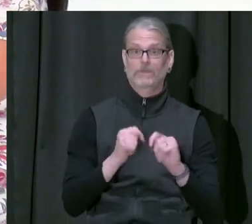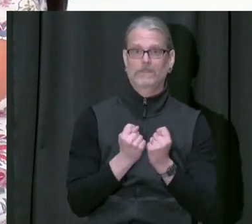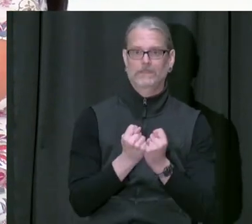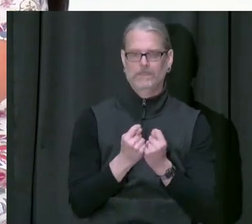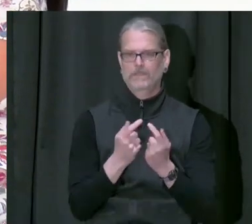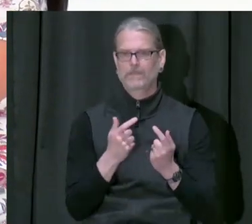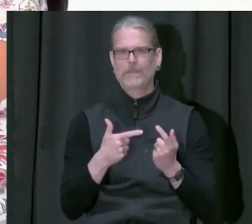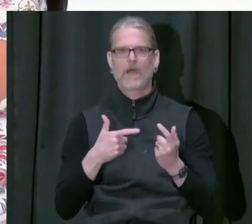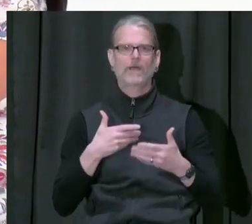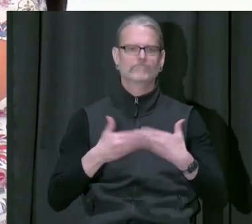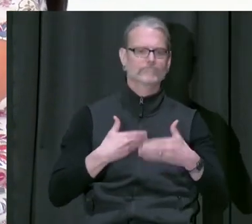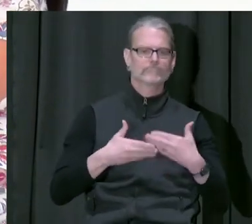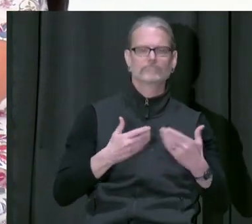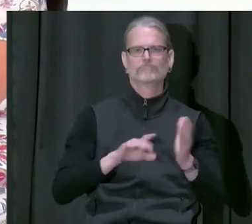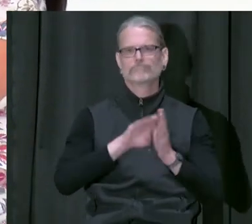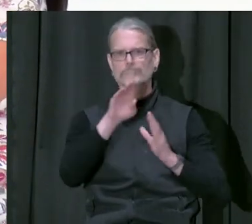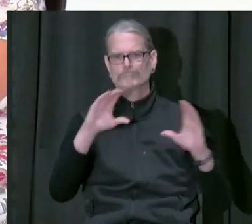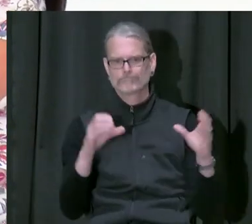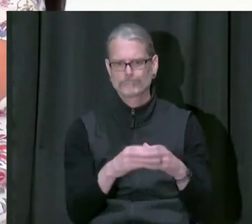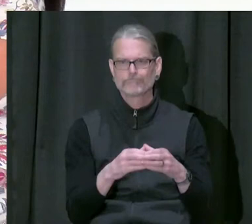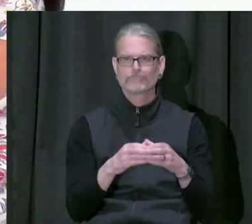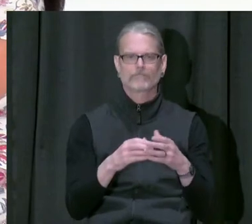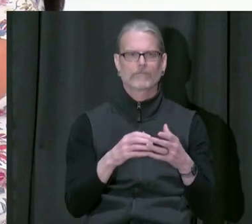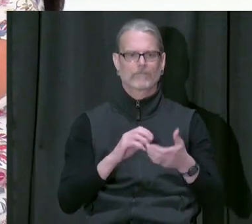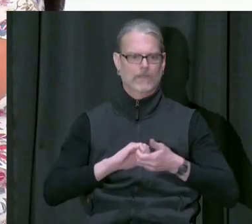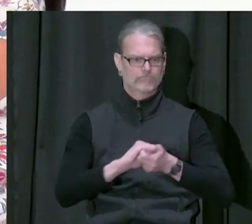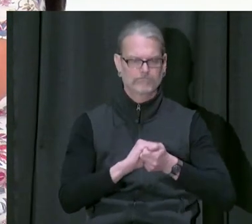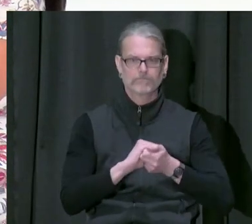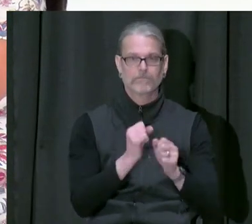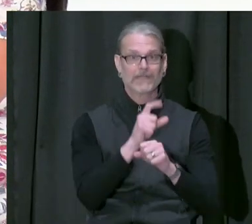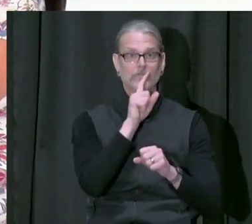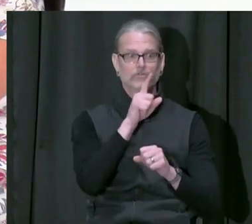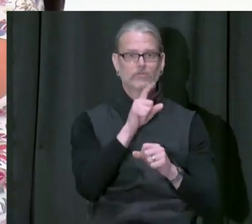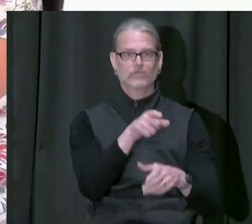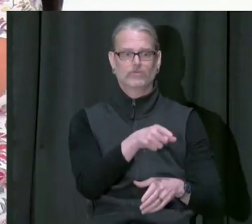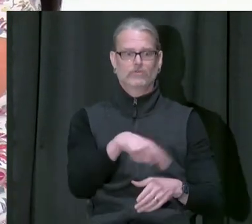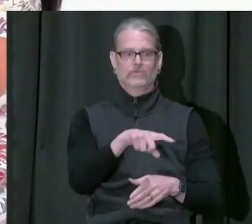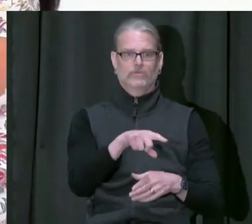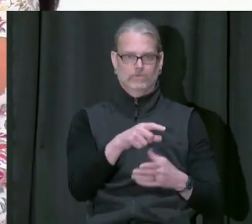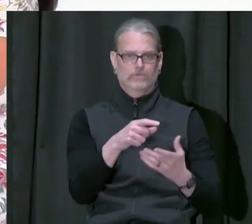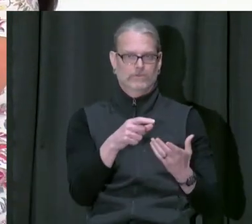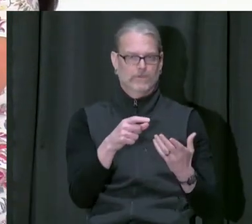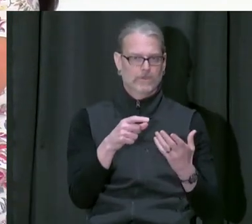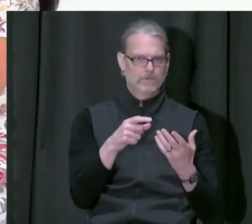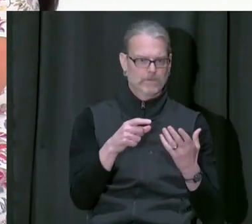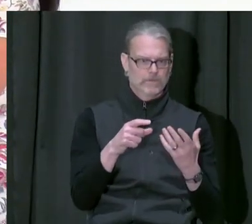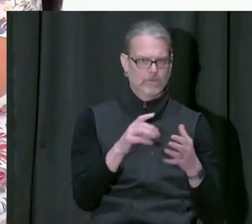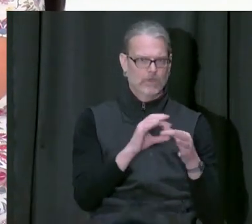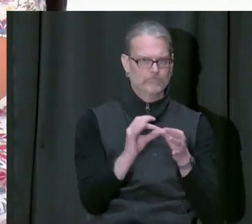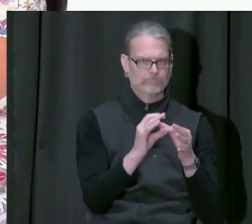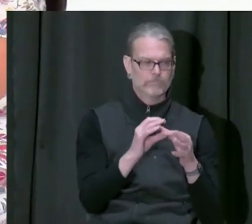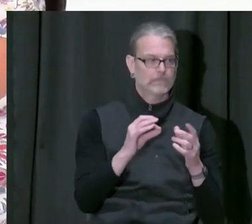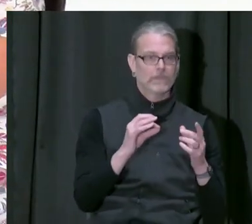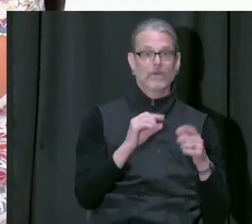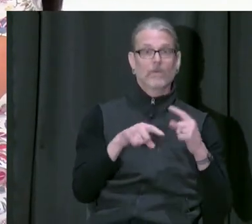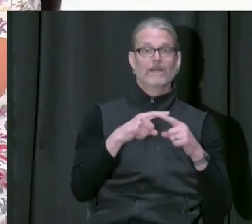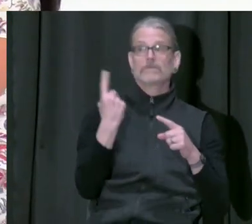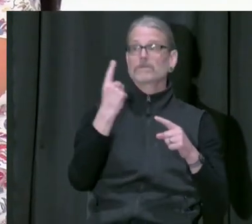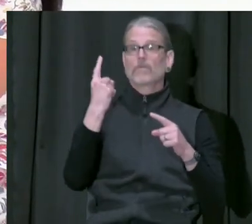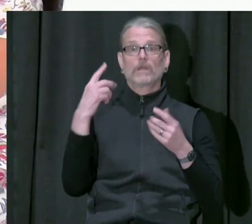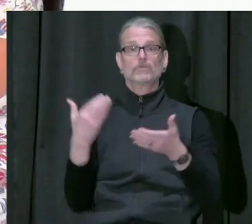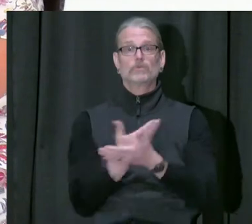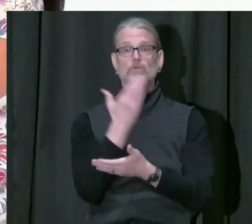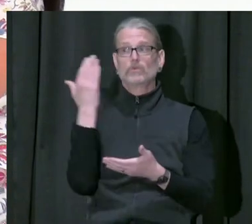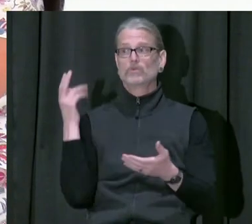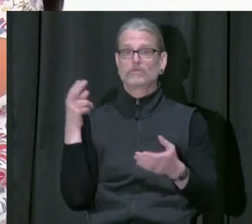team, I made sure that we had a very inclusive team, because when somebody new joins your organization, right, and the very first